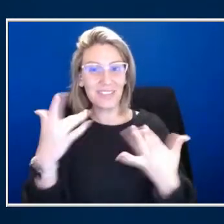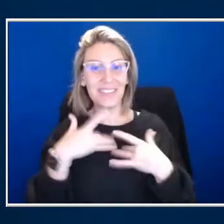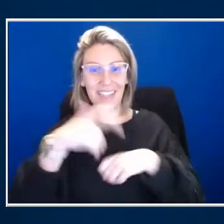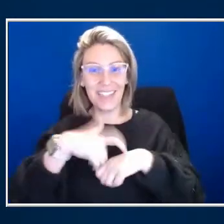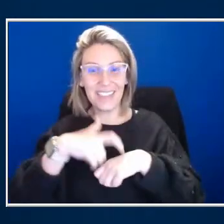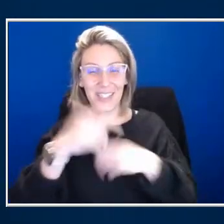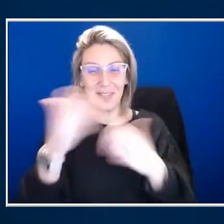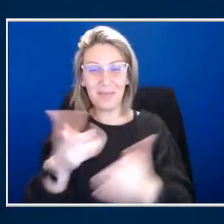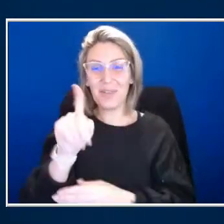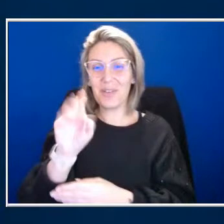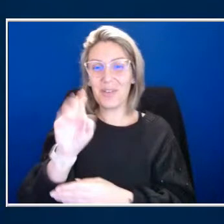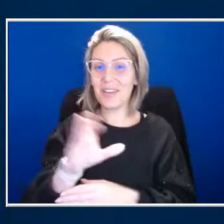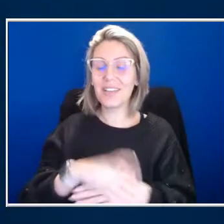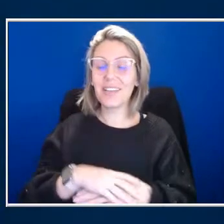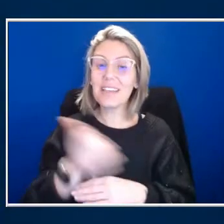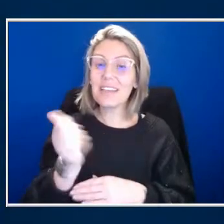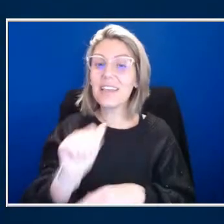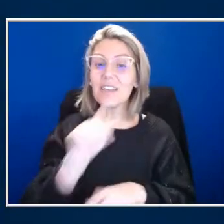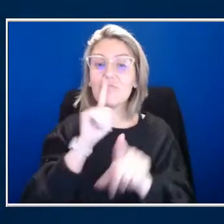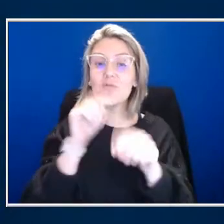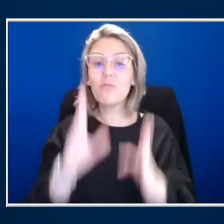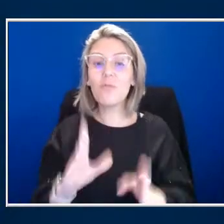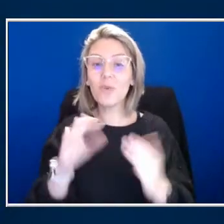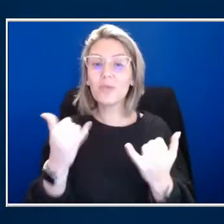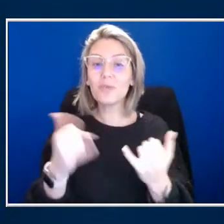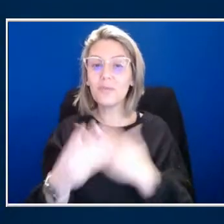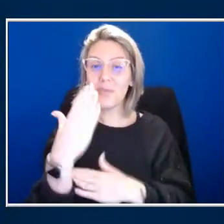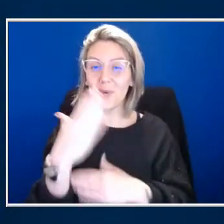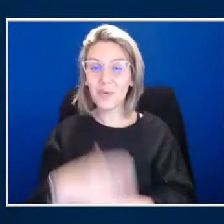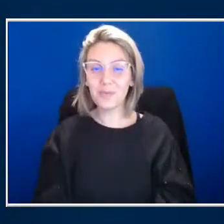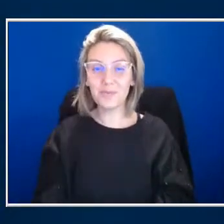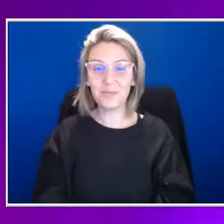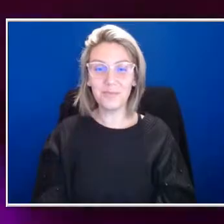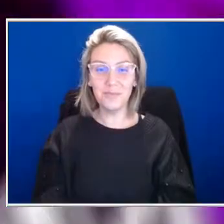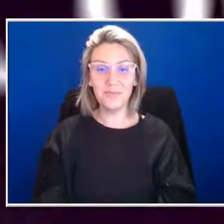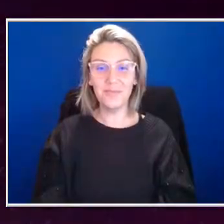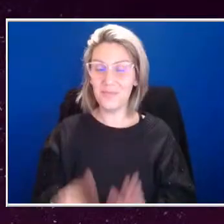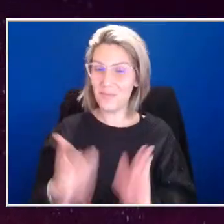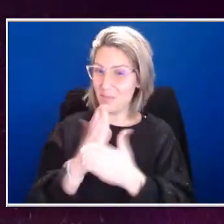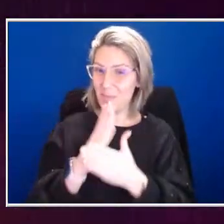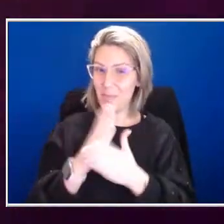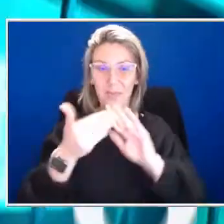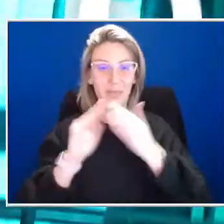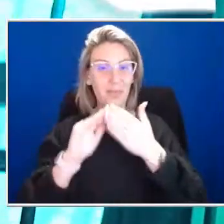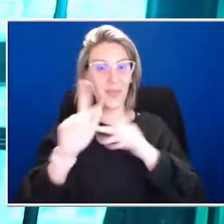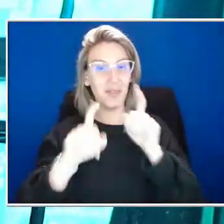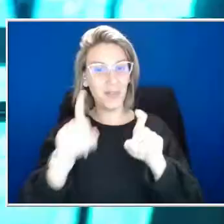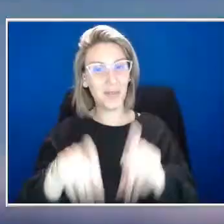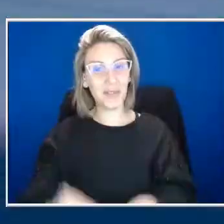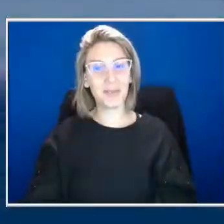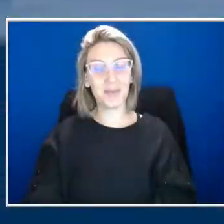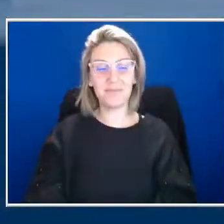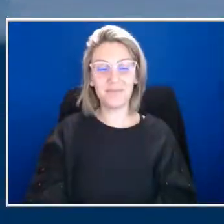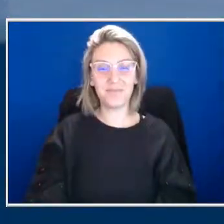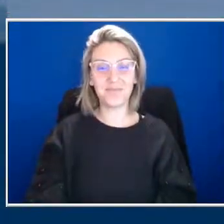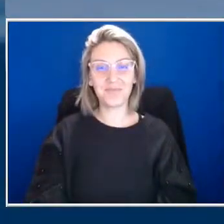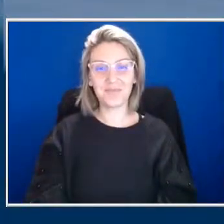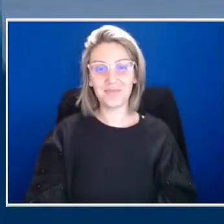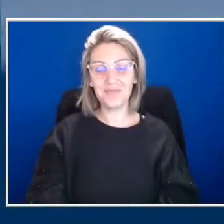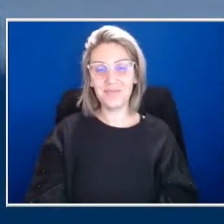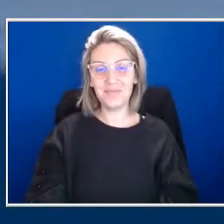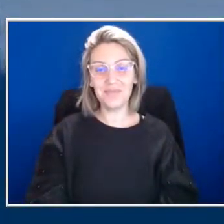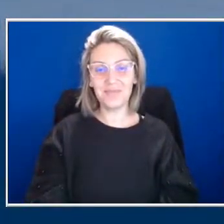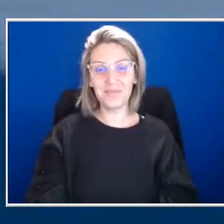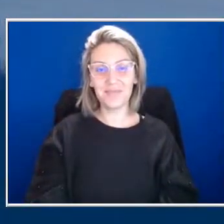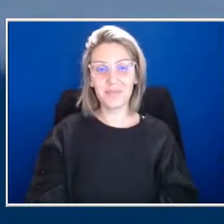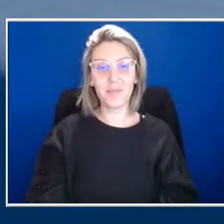if we have any reporters with us today. All right, let's get to our community questions. Okay, so first up is